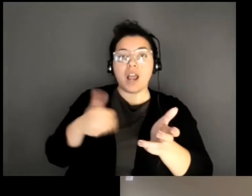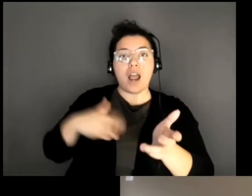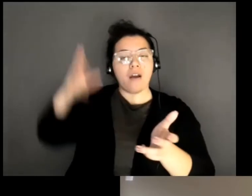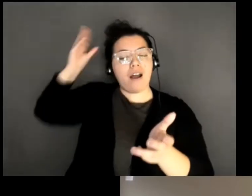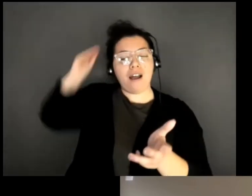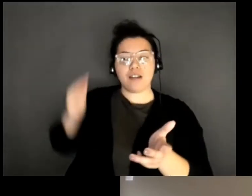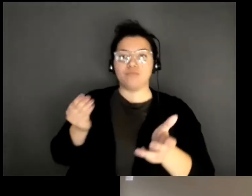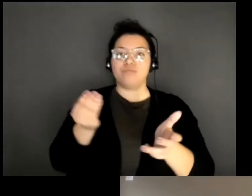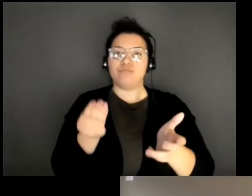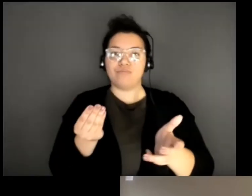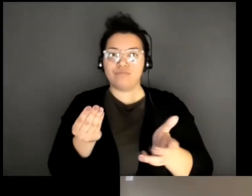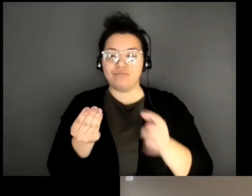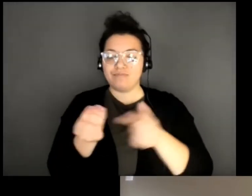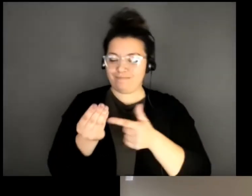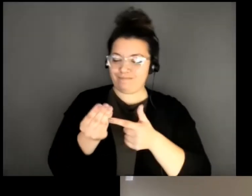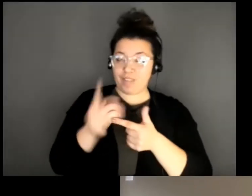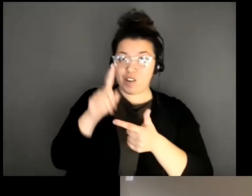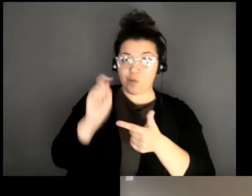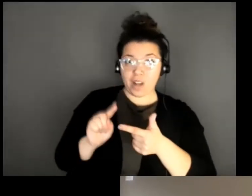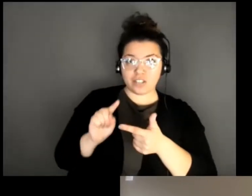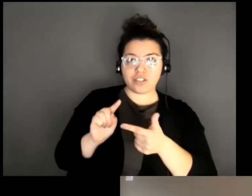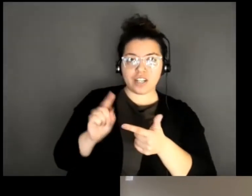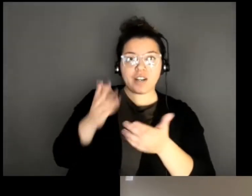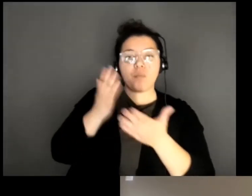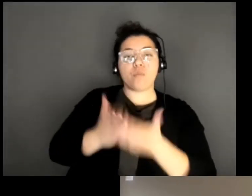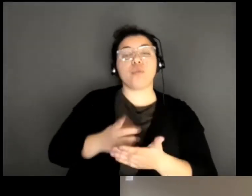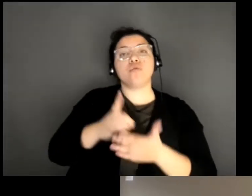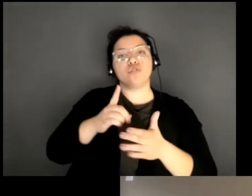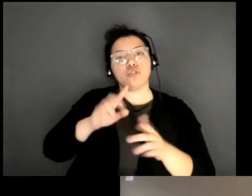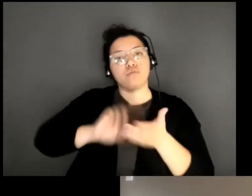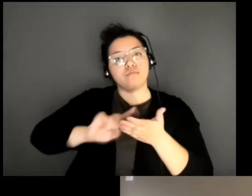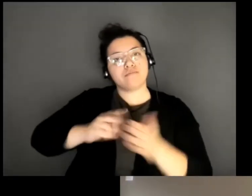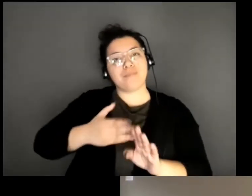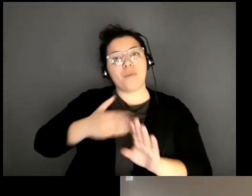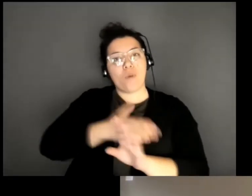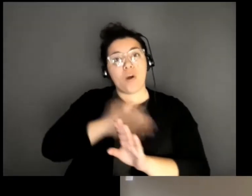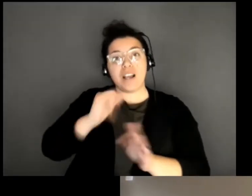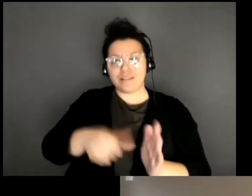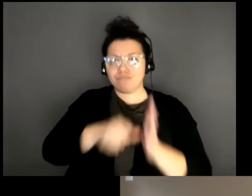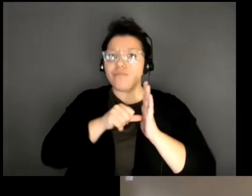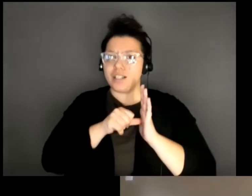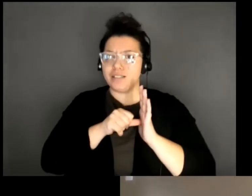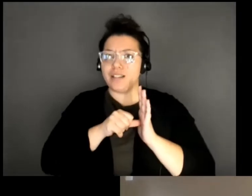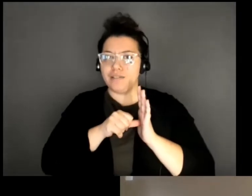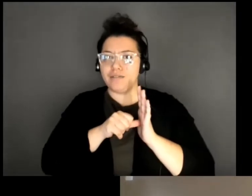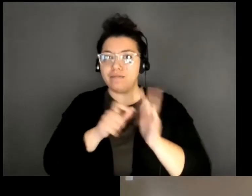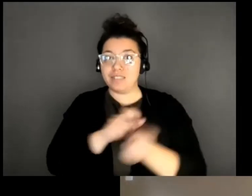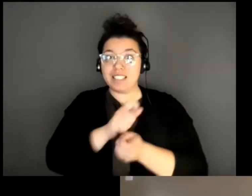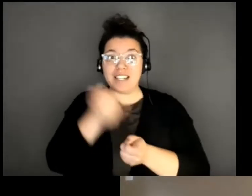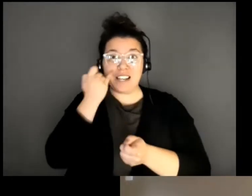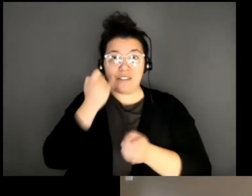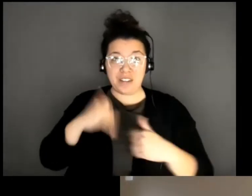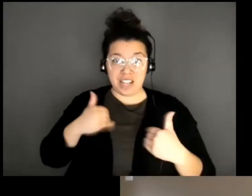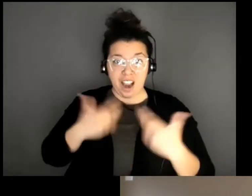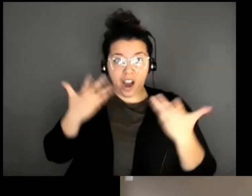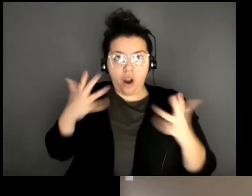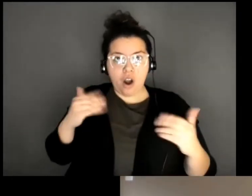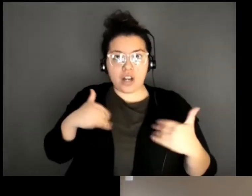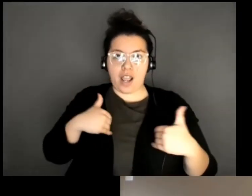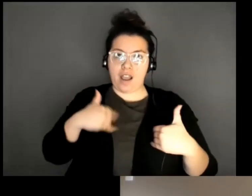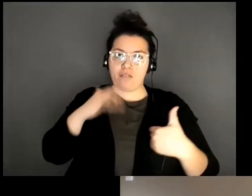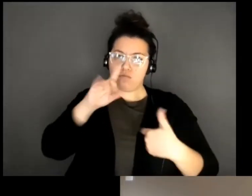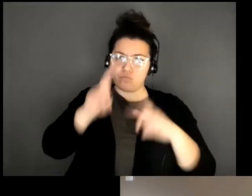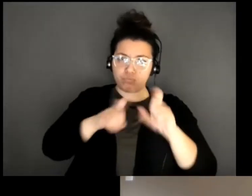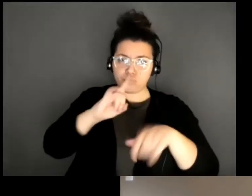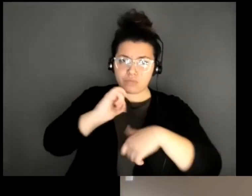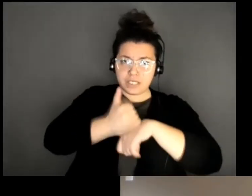you did your homework. And that is an impressive thing to do, especially at a young age. So my question to Mr. Lefkowitz, and he